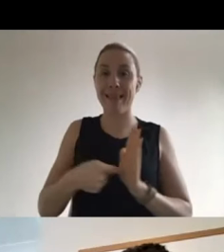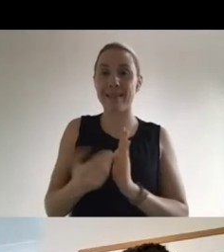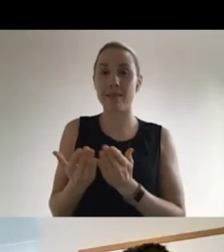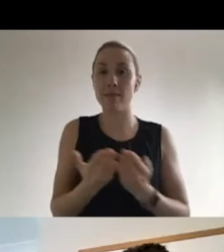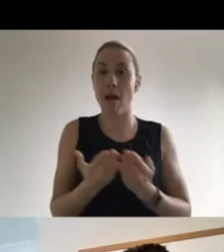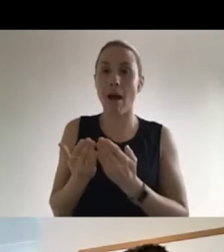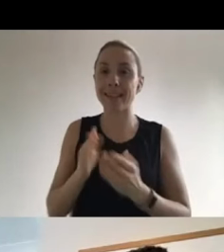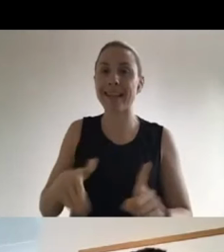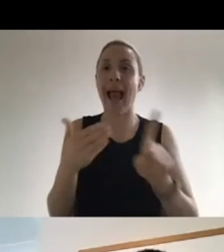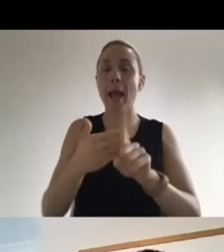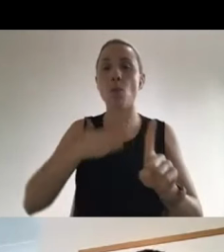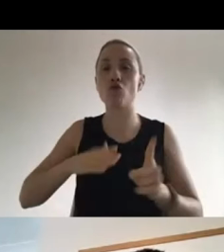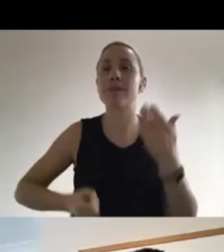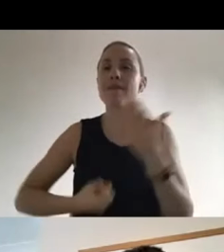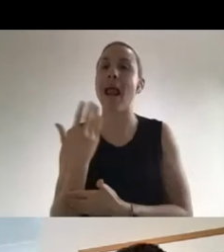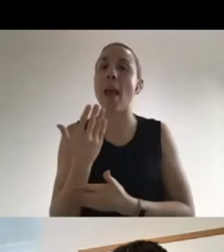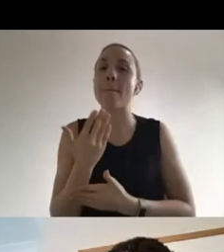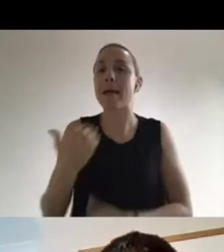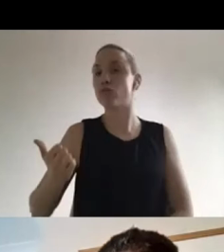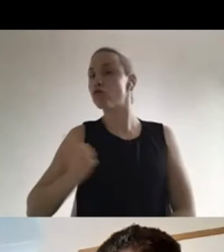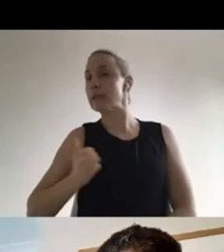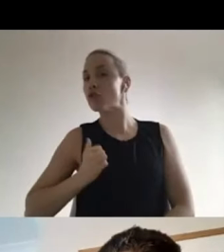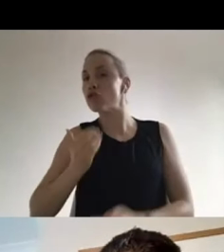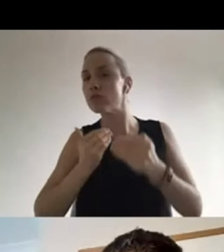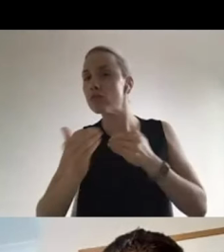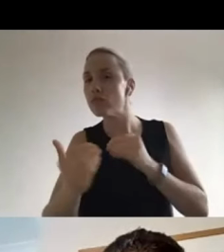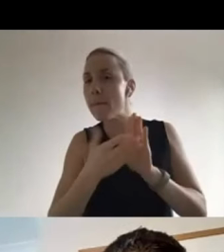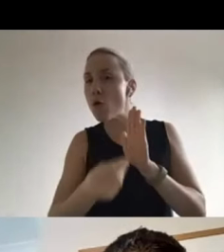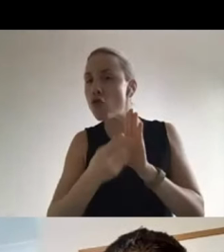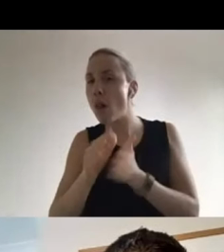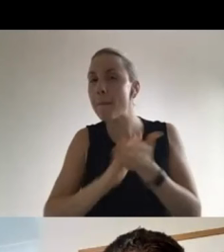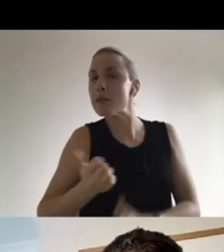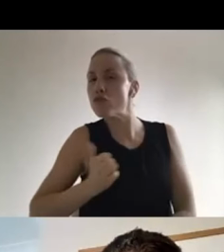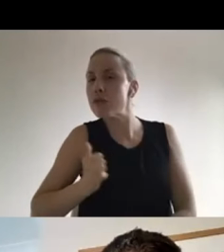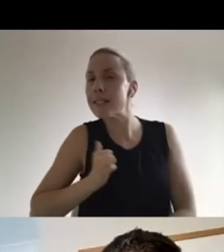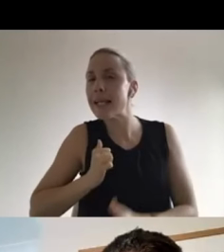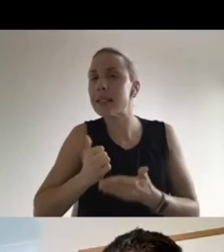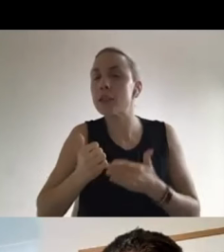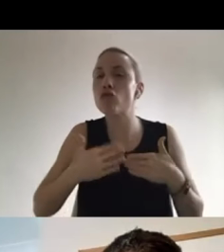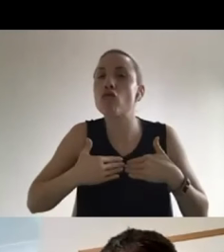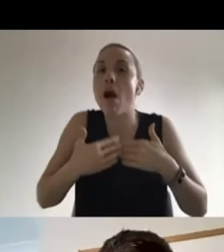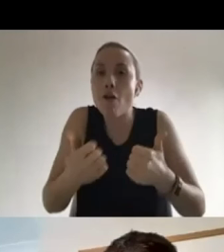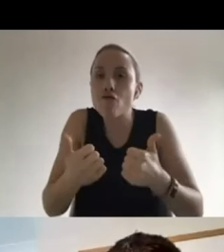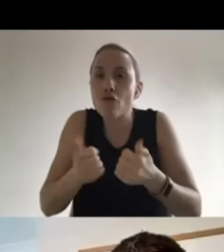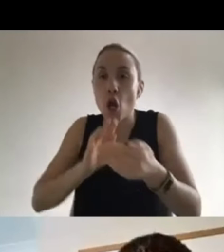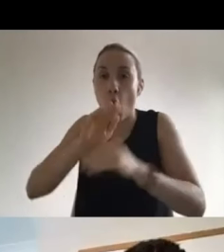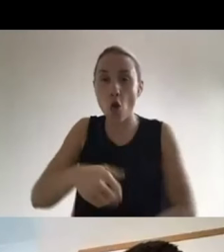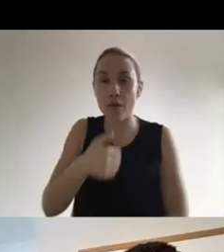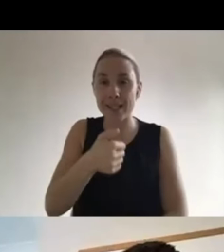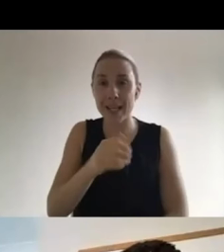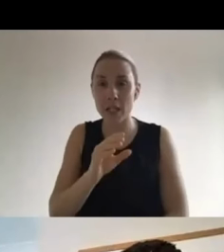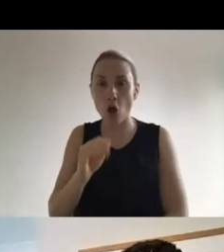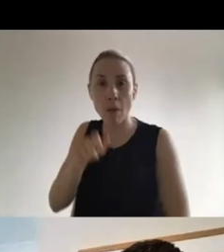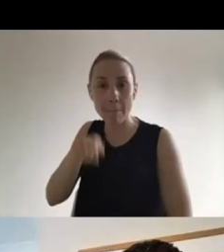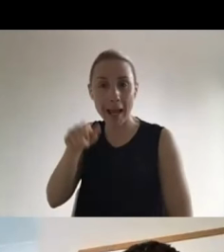prediction model to predict recovery based on more than 600 patients. And to date, we have